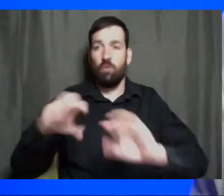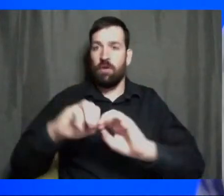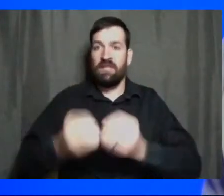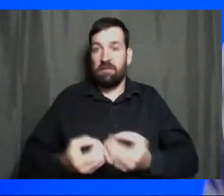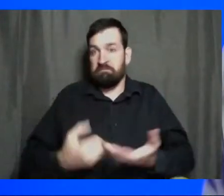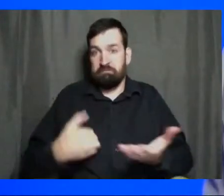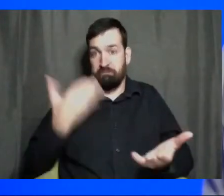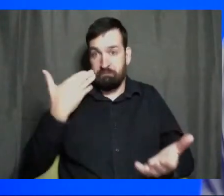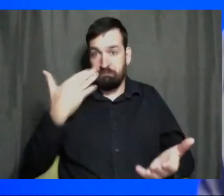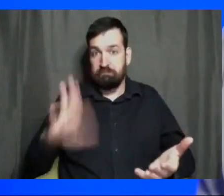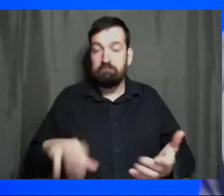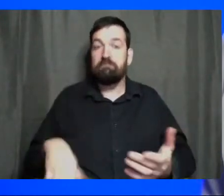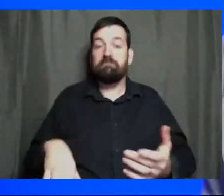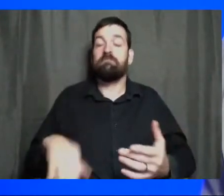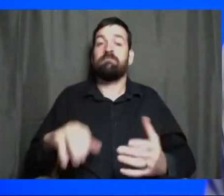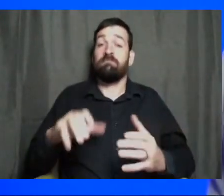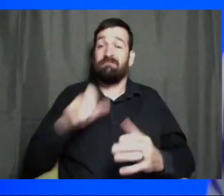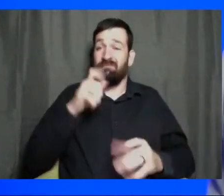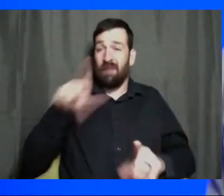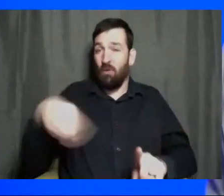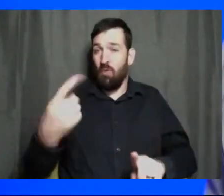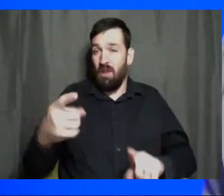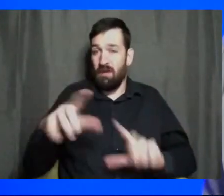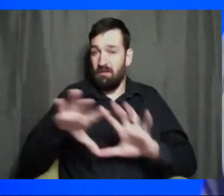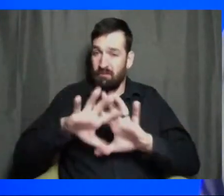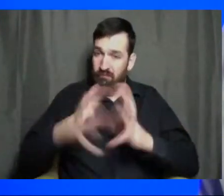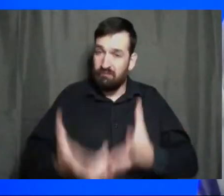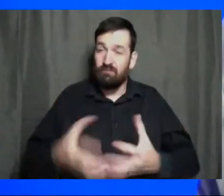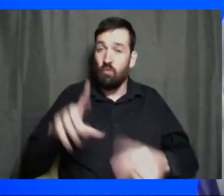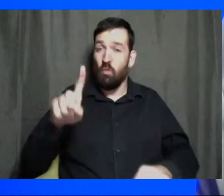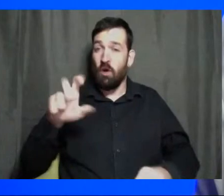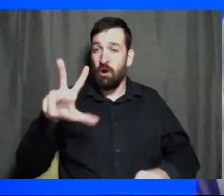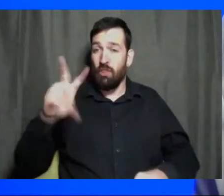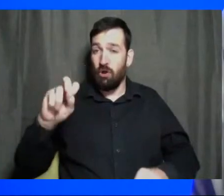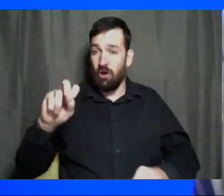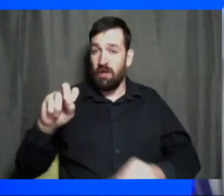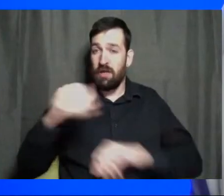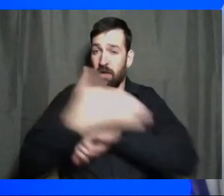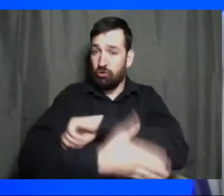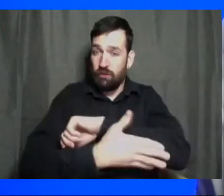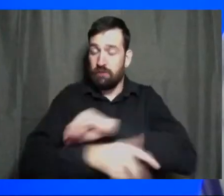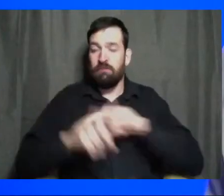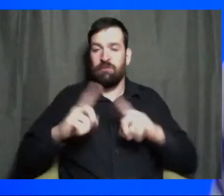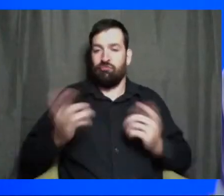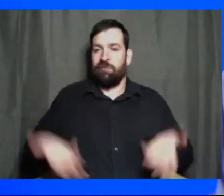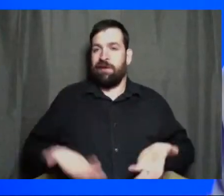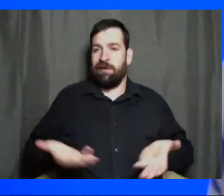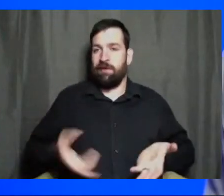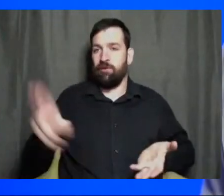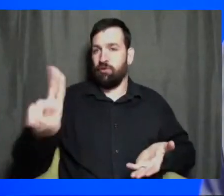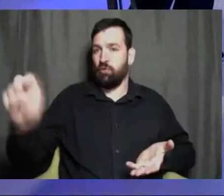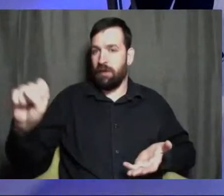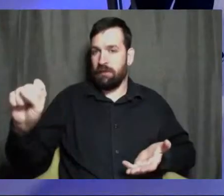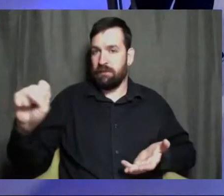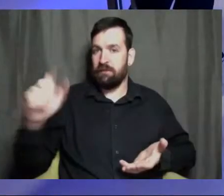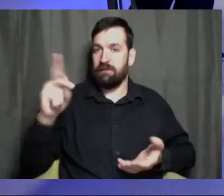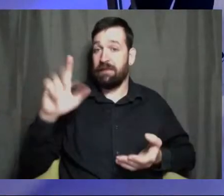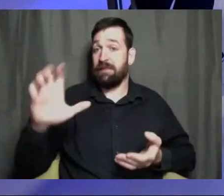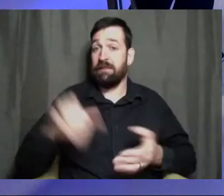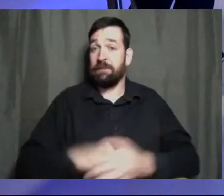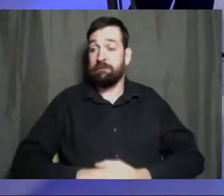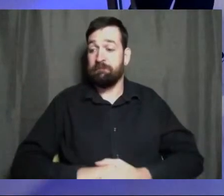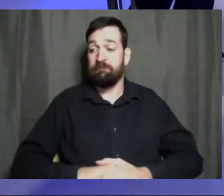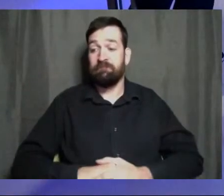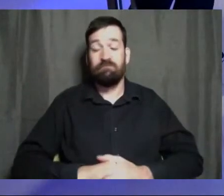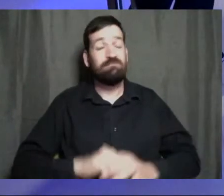not only around the world in 130 countries, but also right here in the United States and right in Kansas City. Such great work